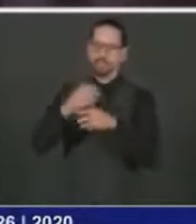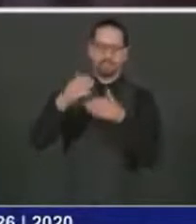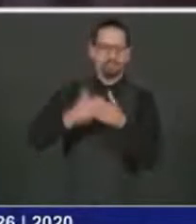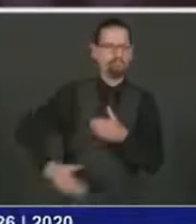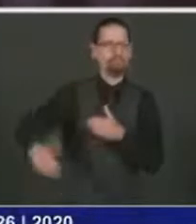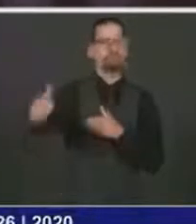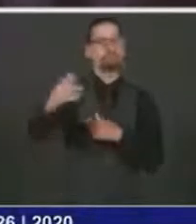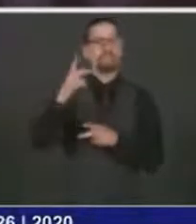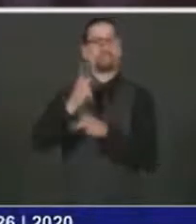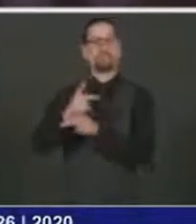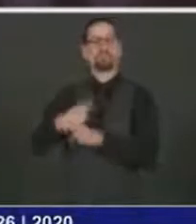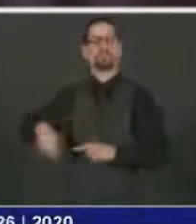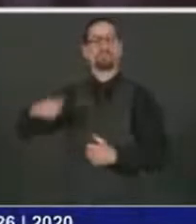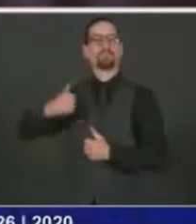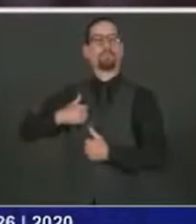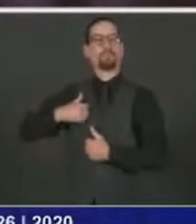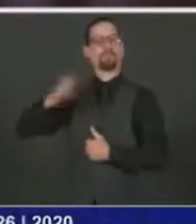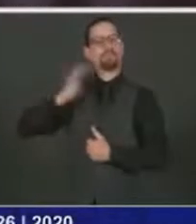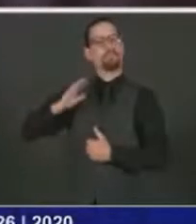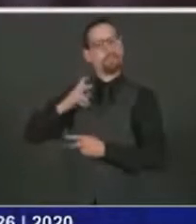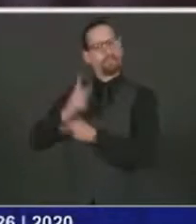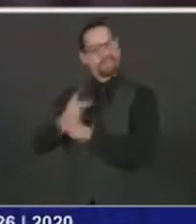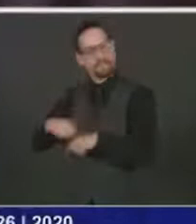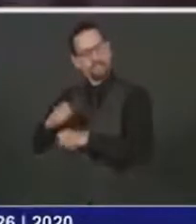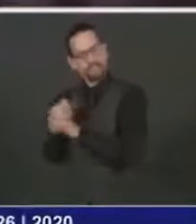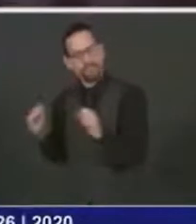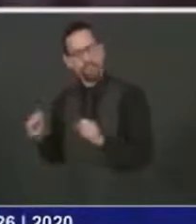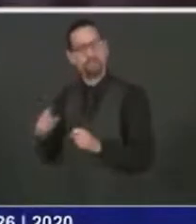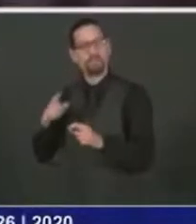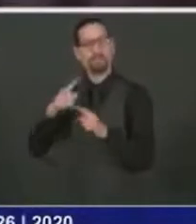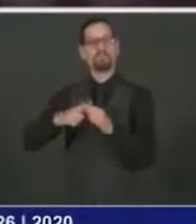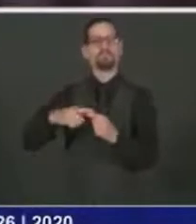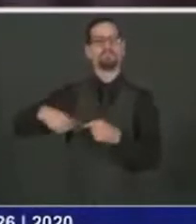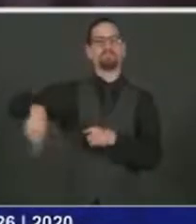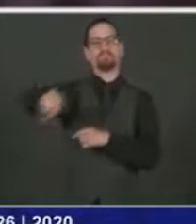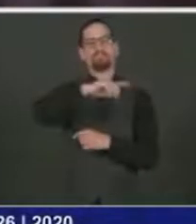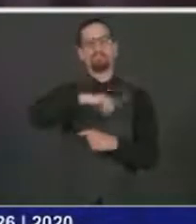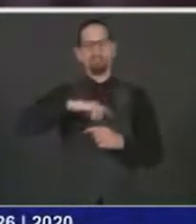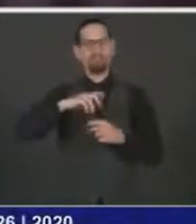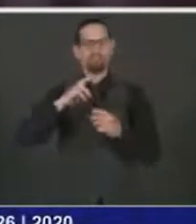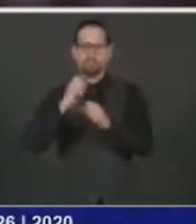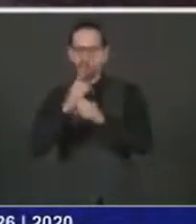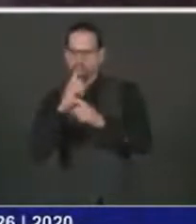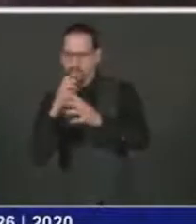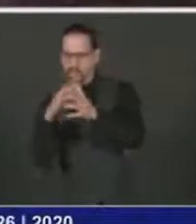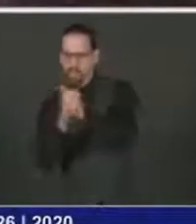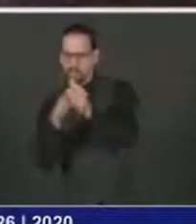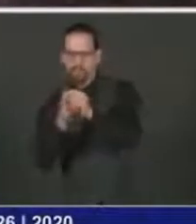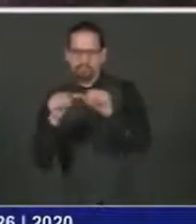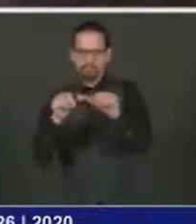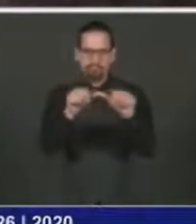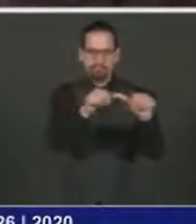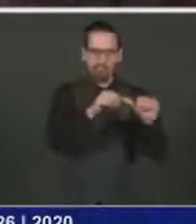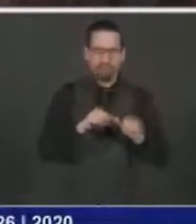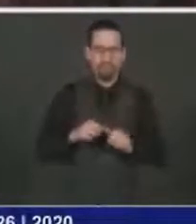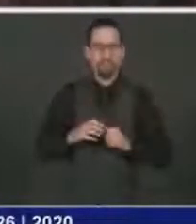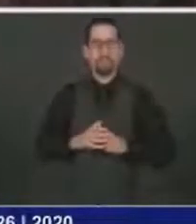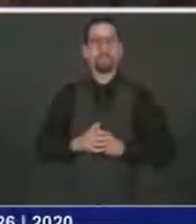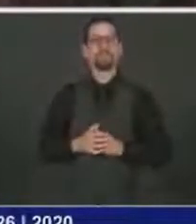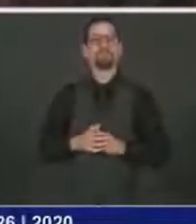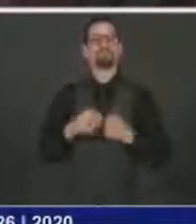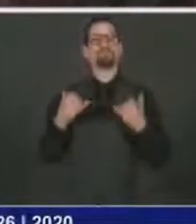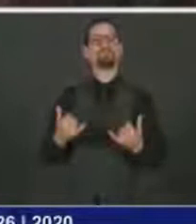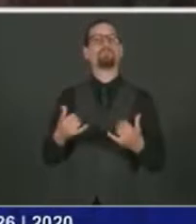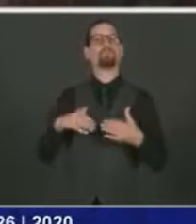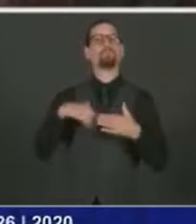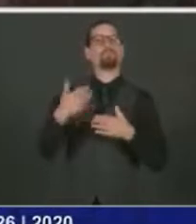safe and their loved ones informed. So with that, I'm going to stop and open us up for questions. Can